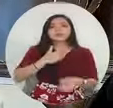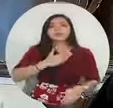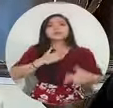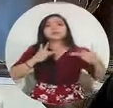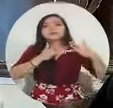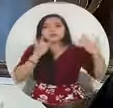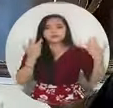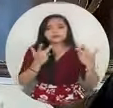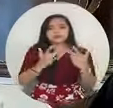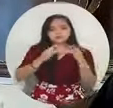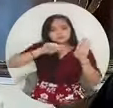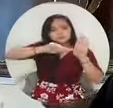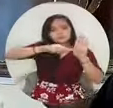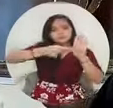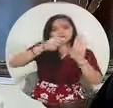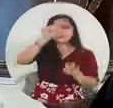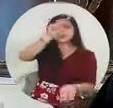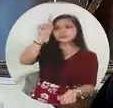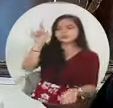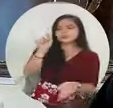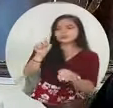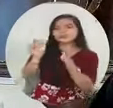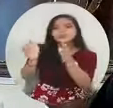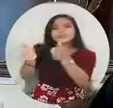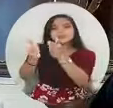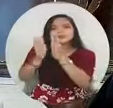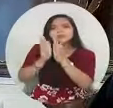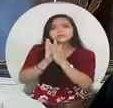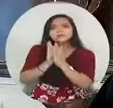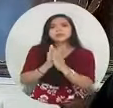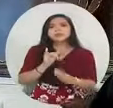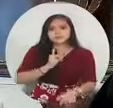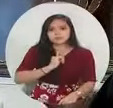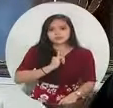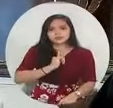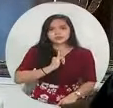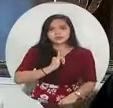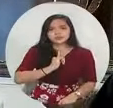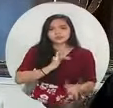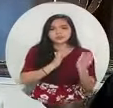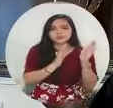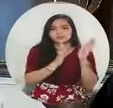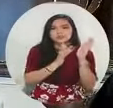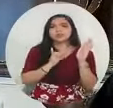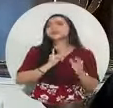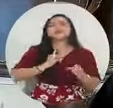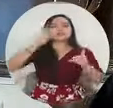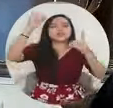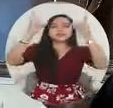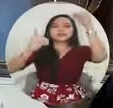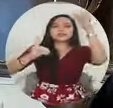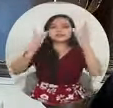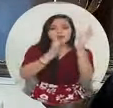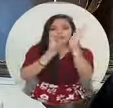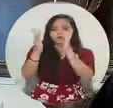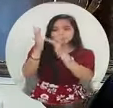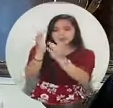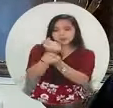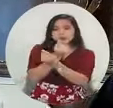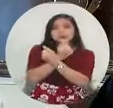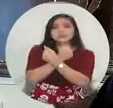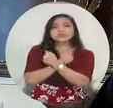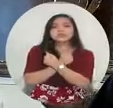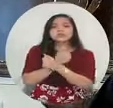when my heart begins to question any doubt that you love